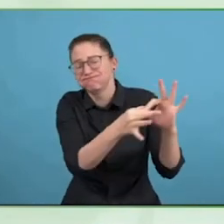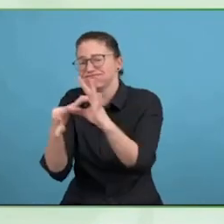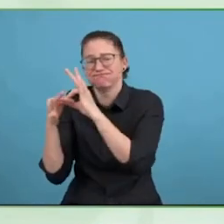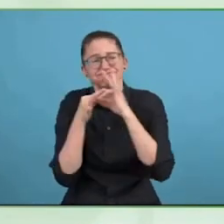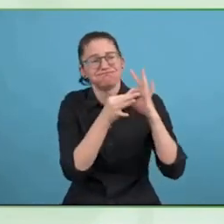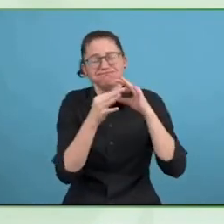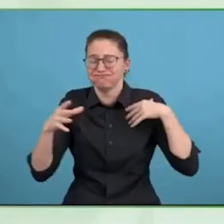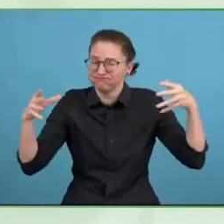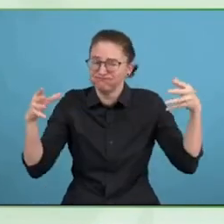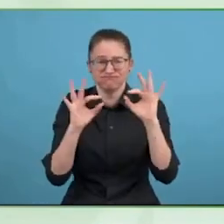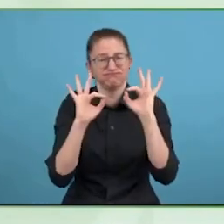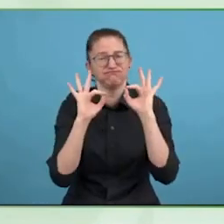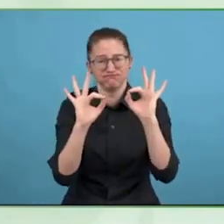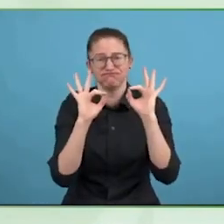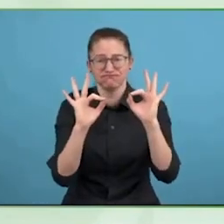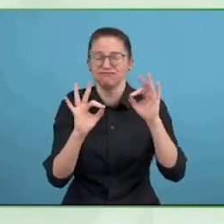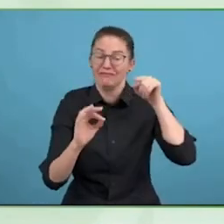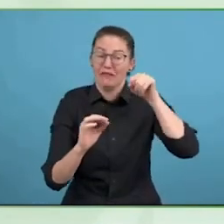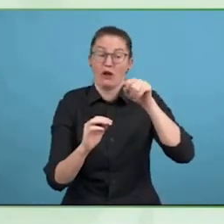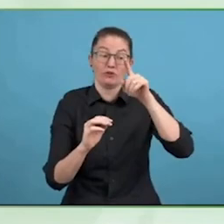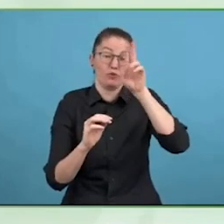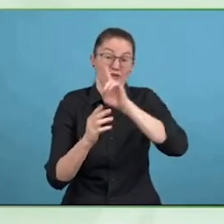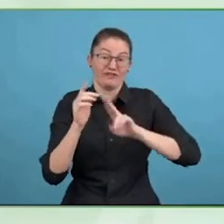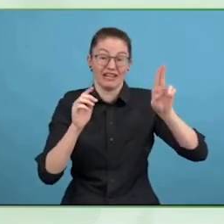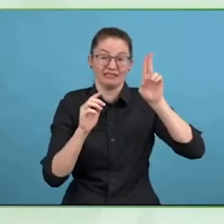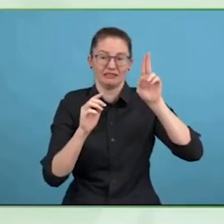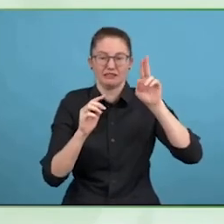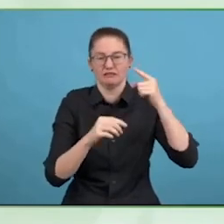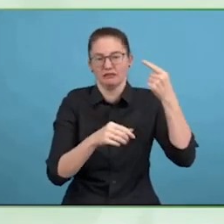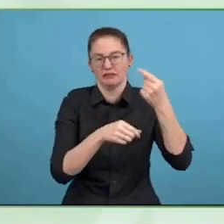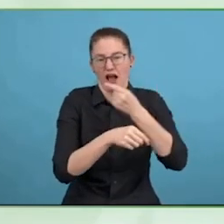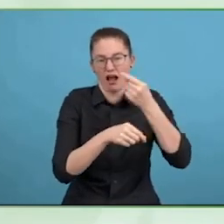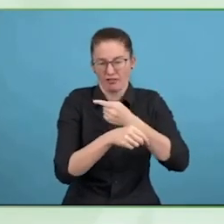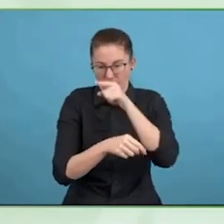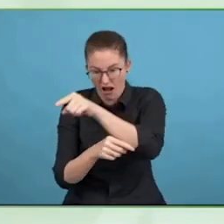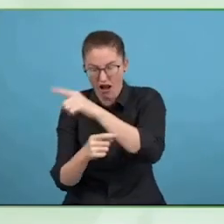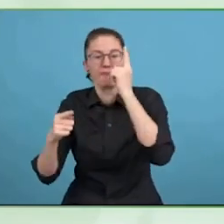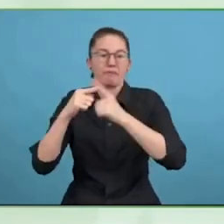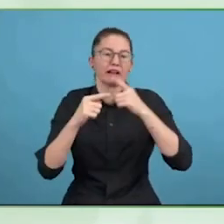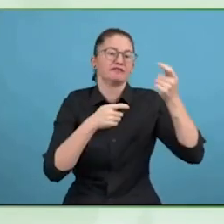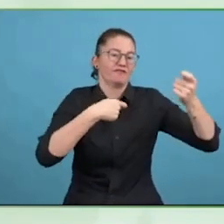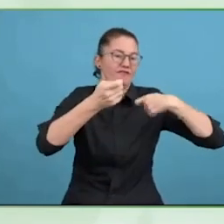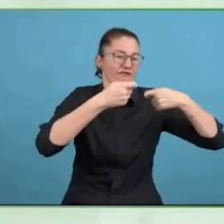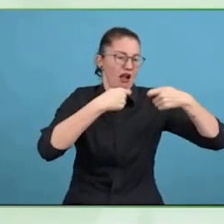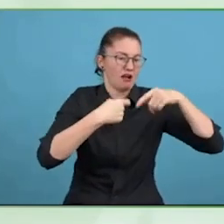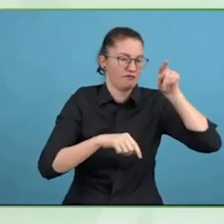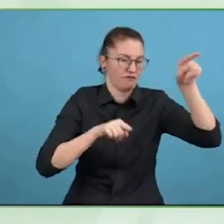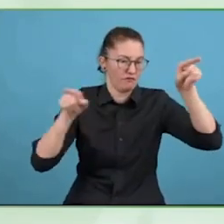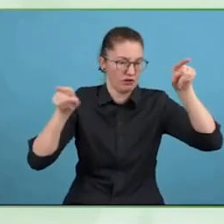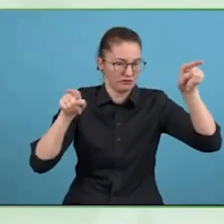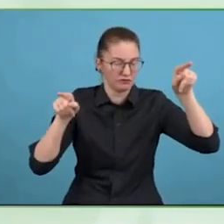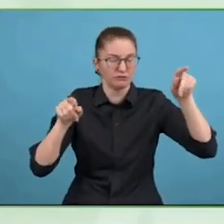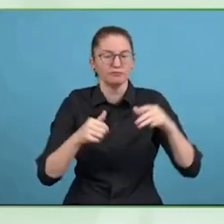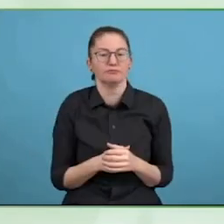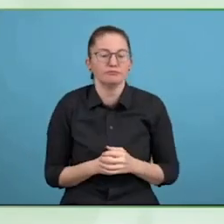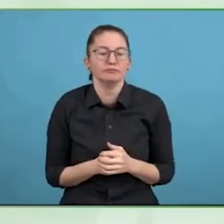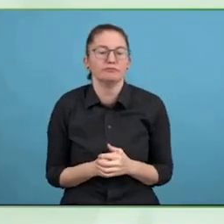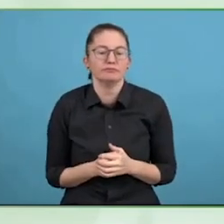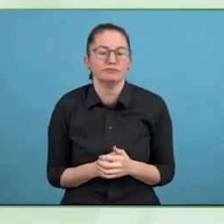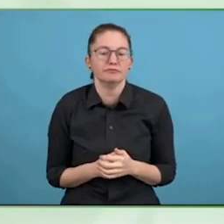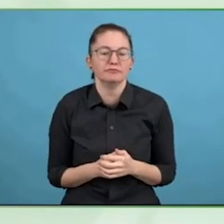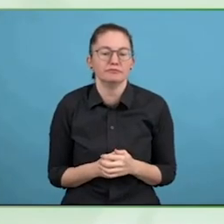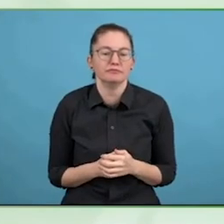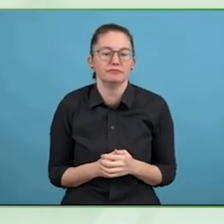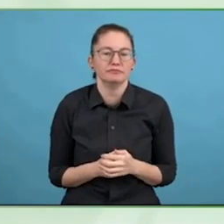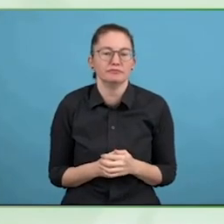It's a university, it's a collaboration between two universities which are supported by us, and they have developed a really nice accessible